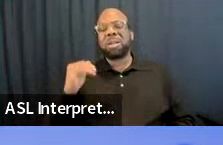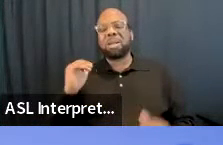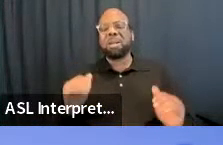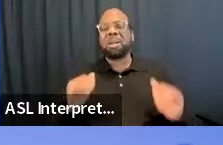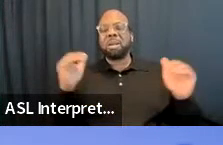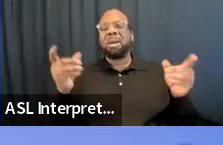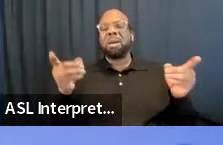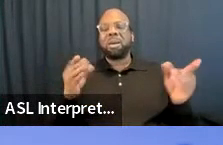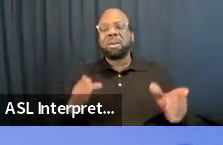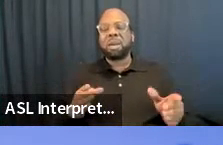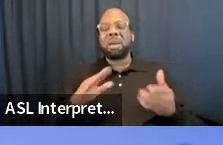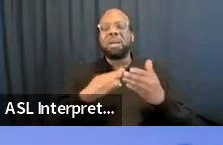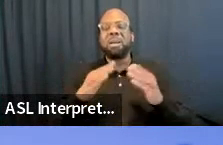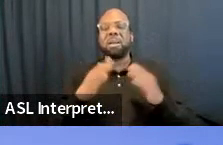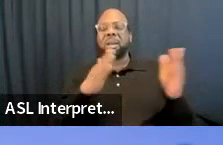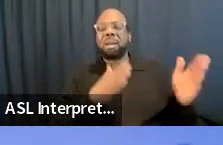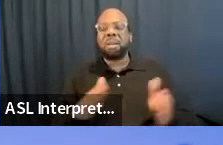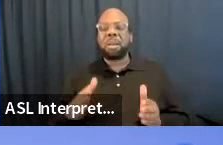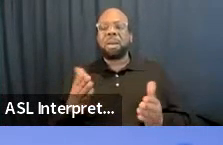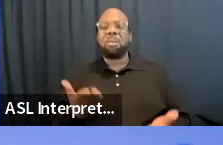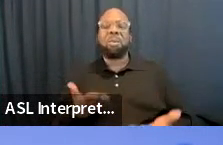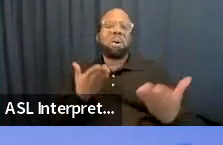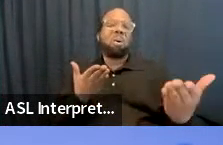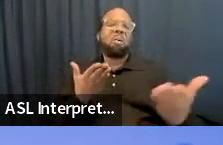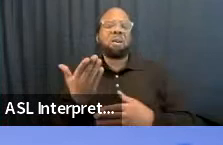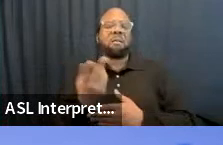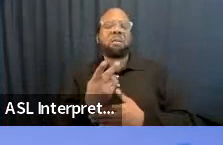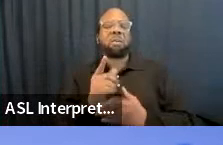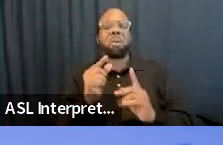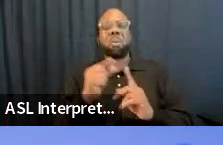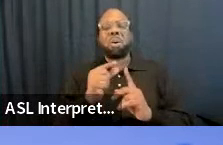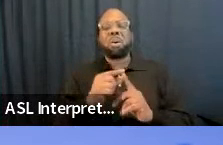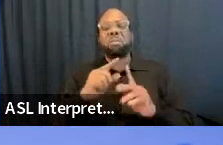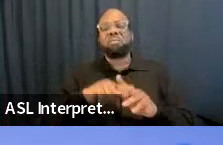few words to start the presentation.